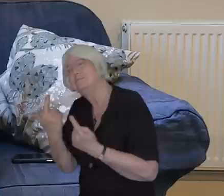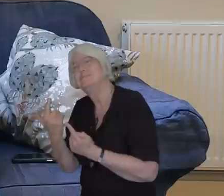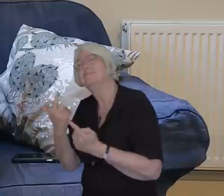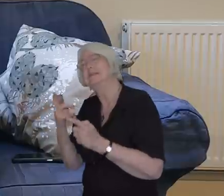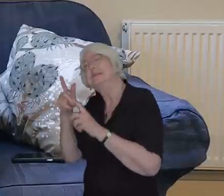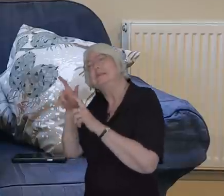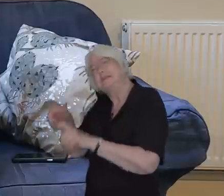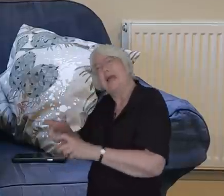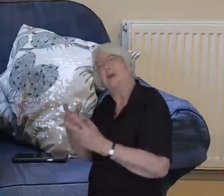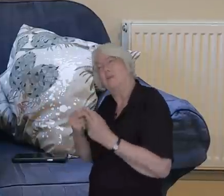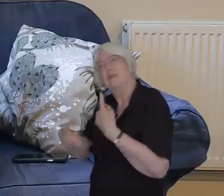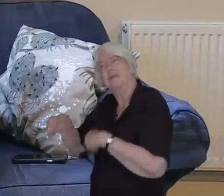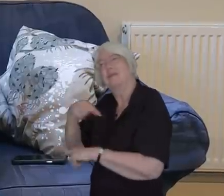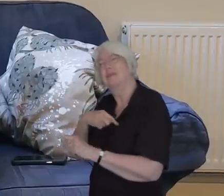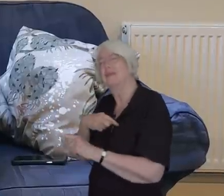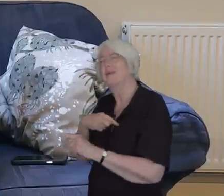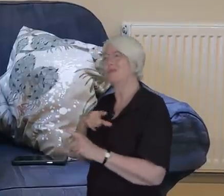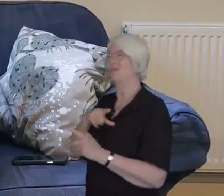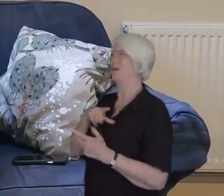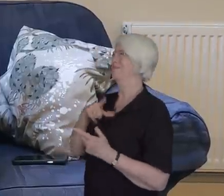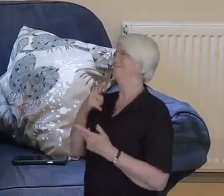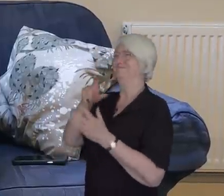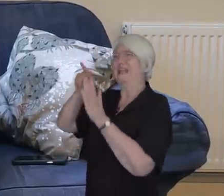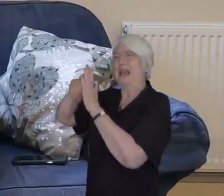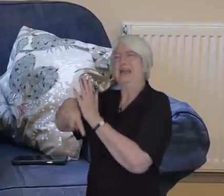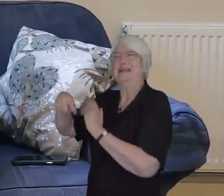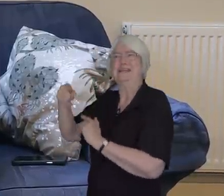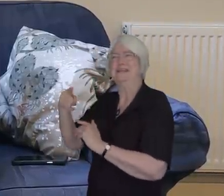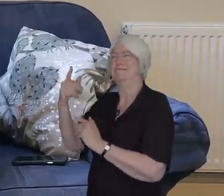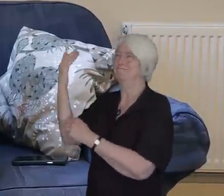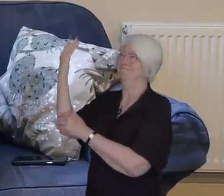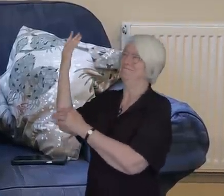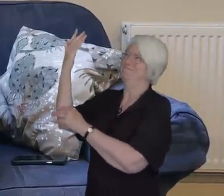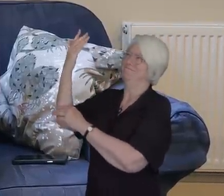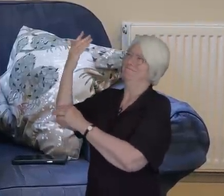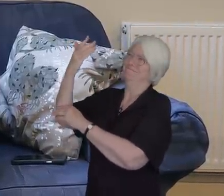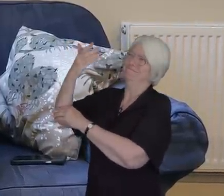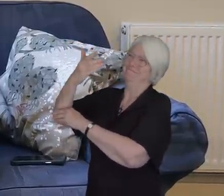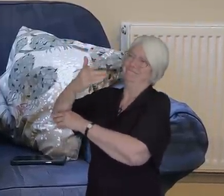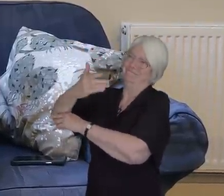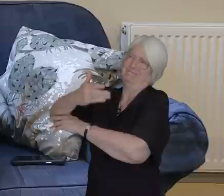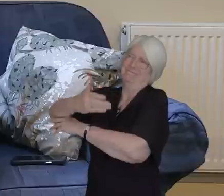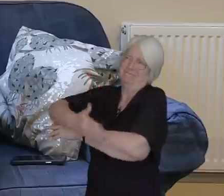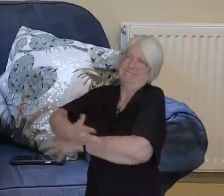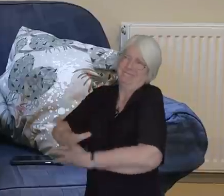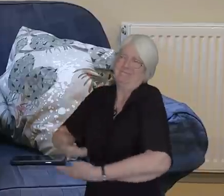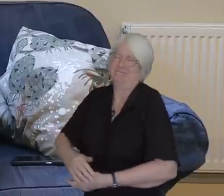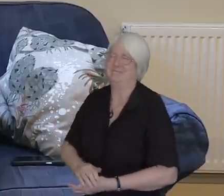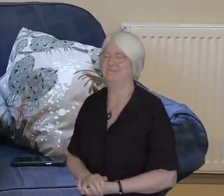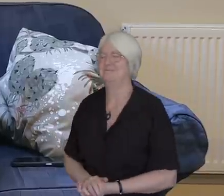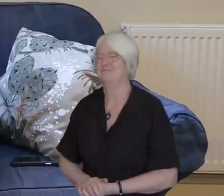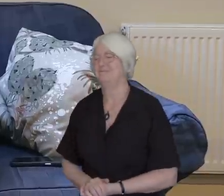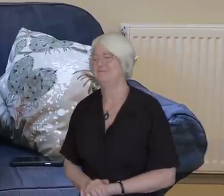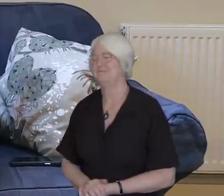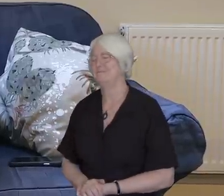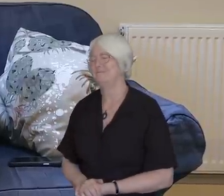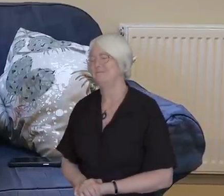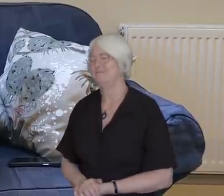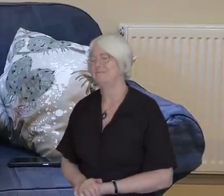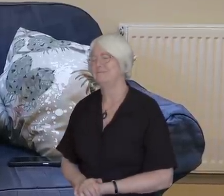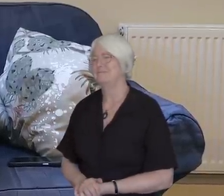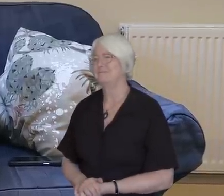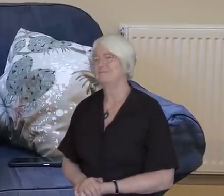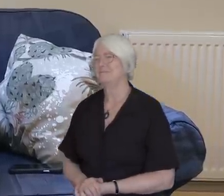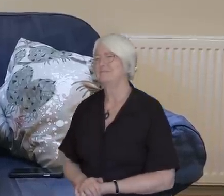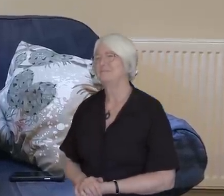strongly, saying, stay with us, because it is almost evening, and the day is now nearly